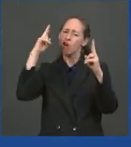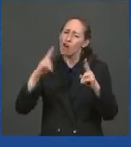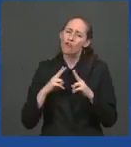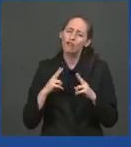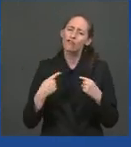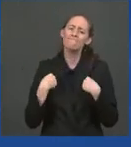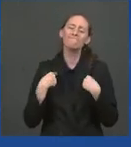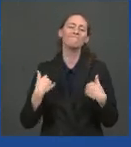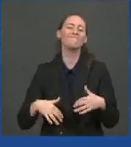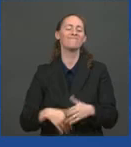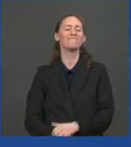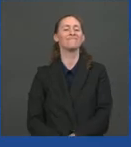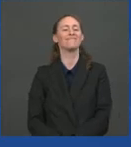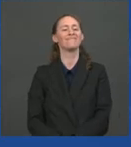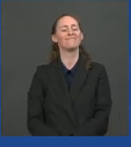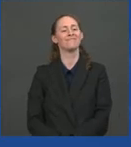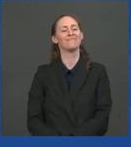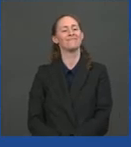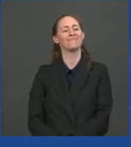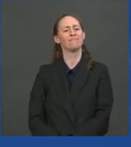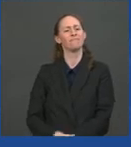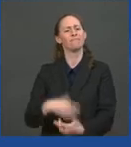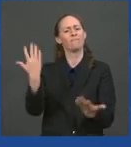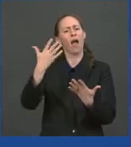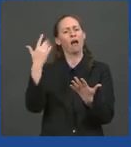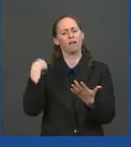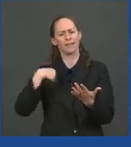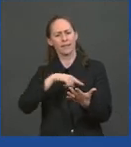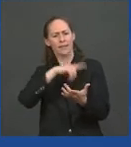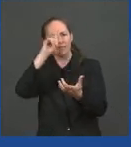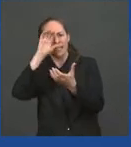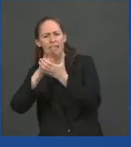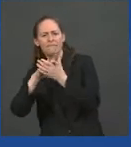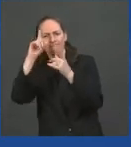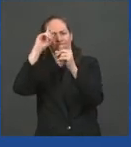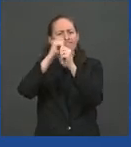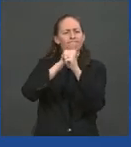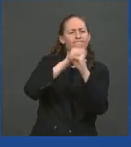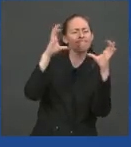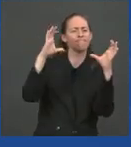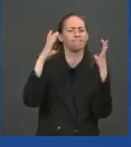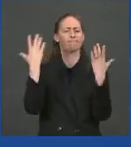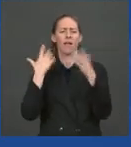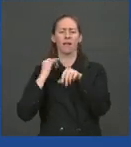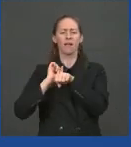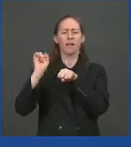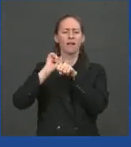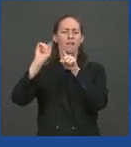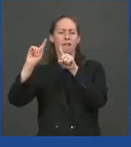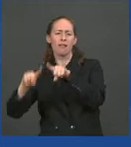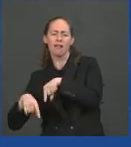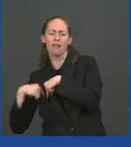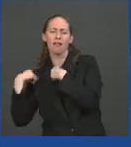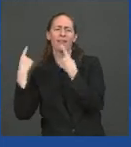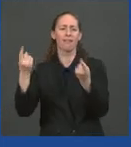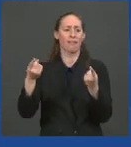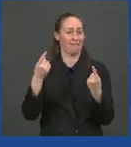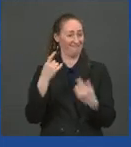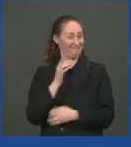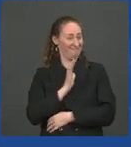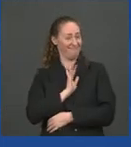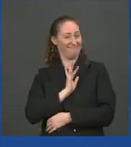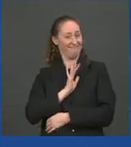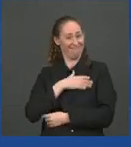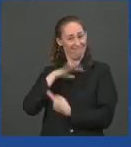that we stand for and everything that we've done. But you know, it's actually really cool to win a championship. You get to come to the